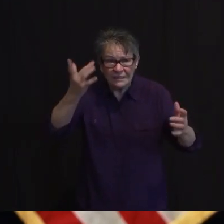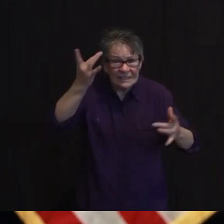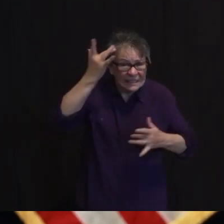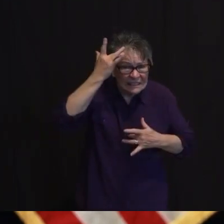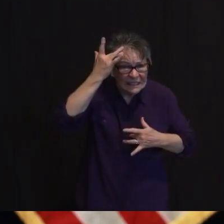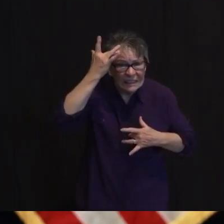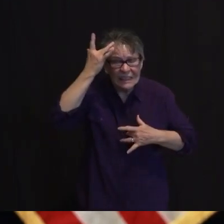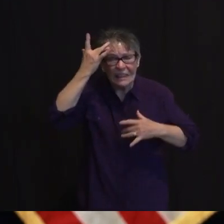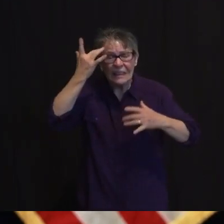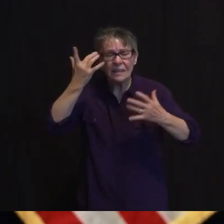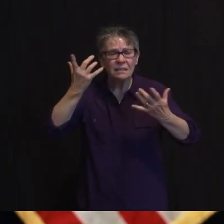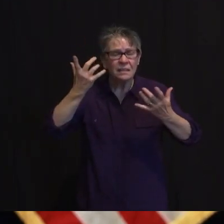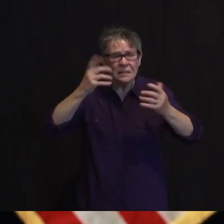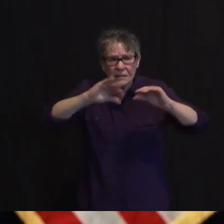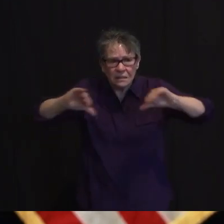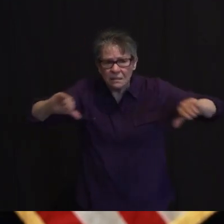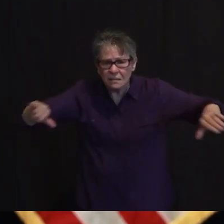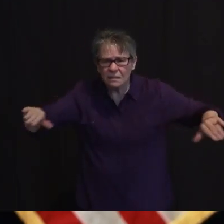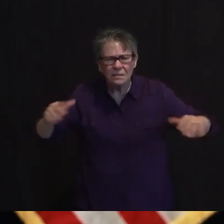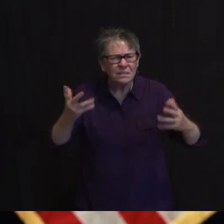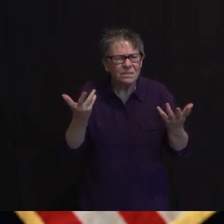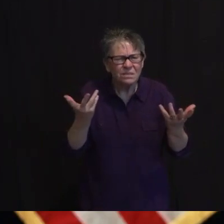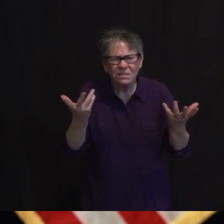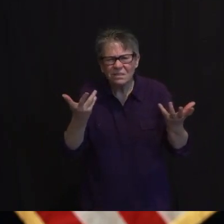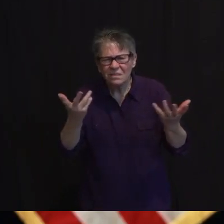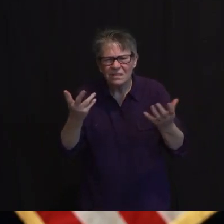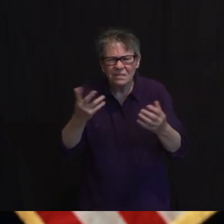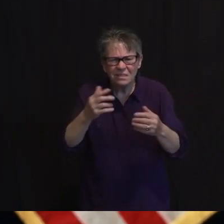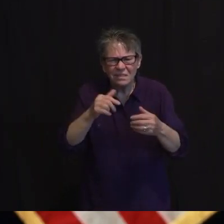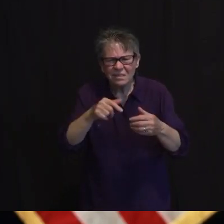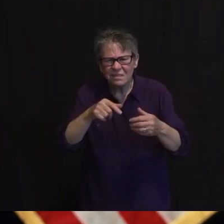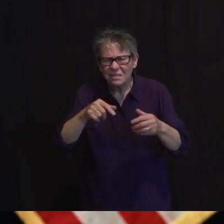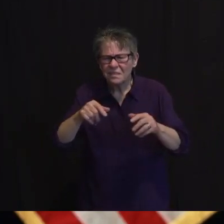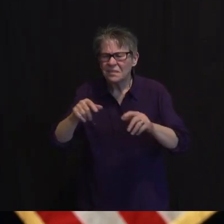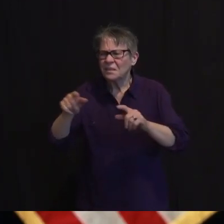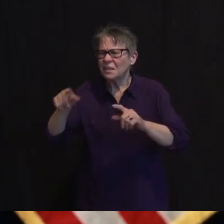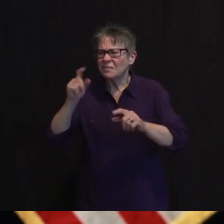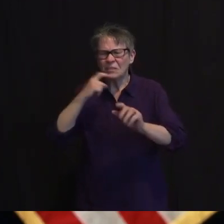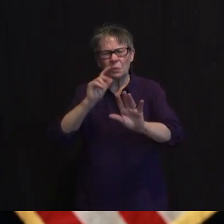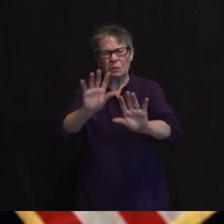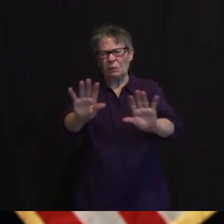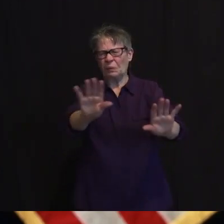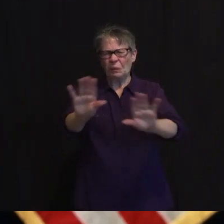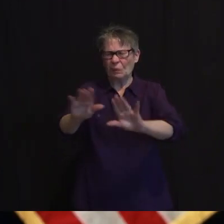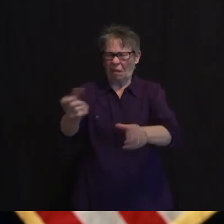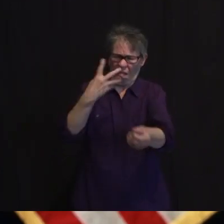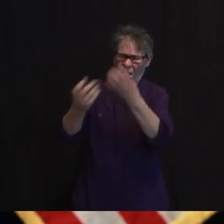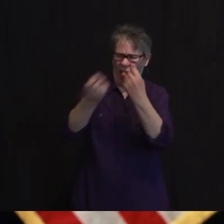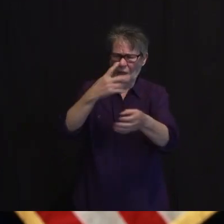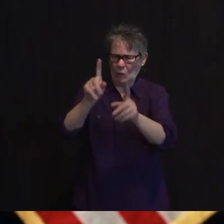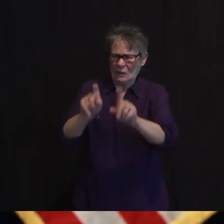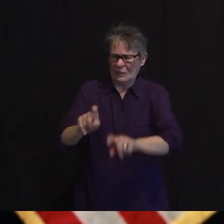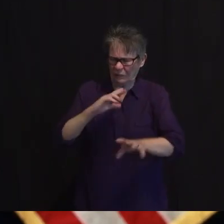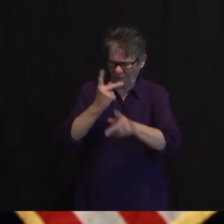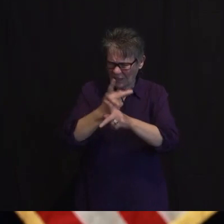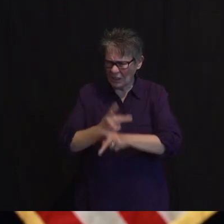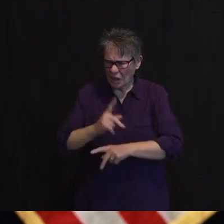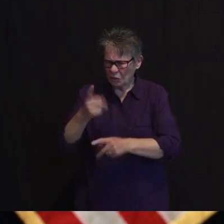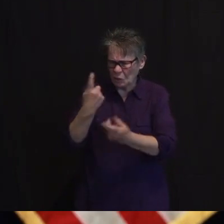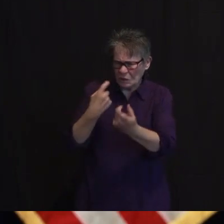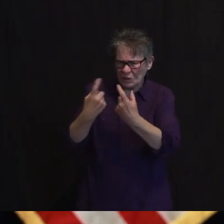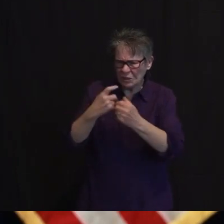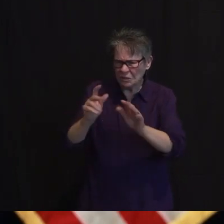testing to make sure that we had a complete testing. We needed help there, particularly, again, this is